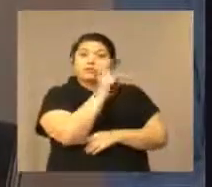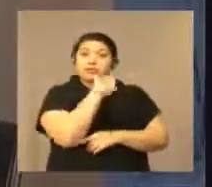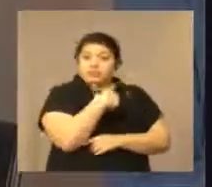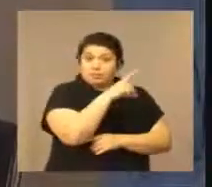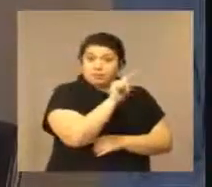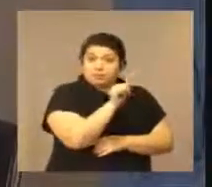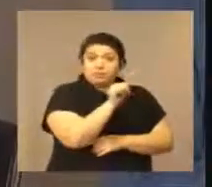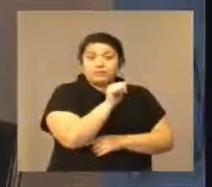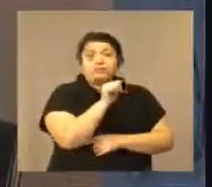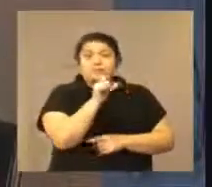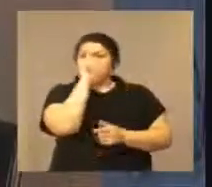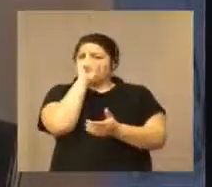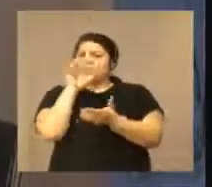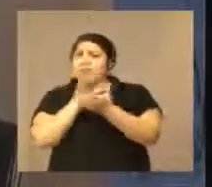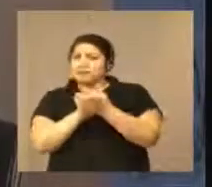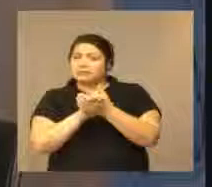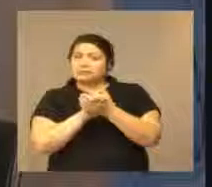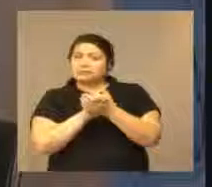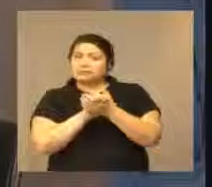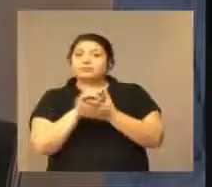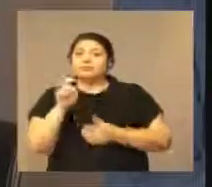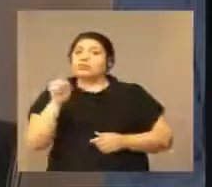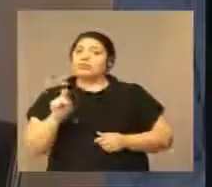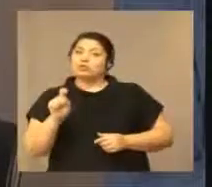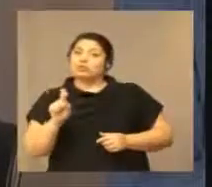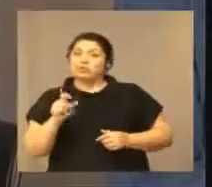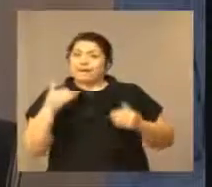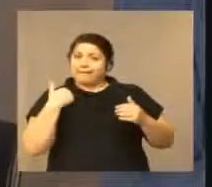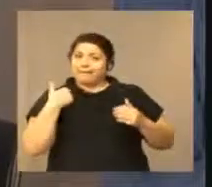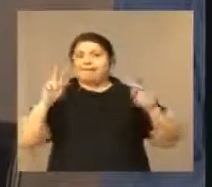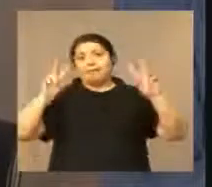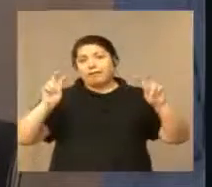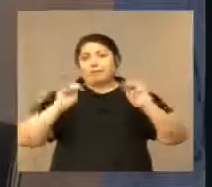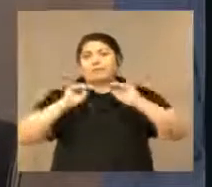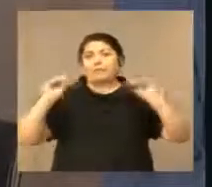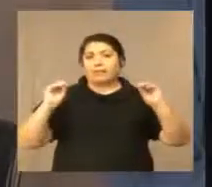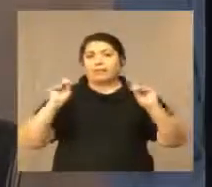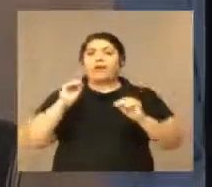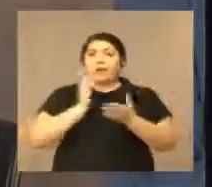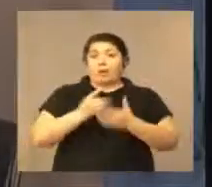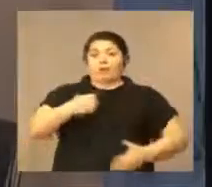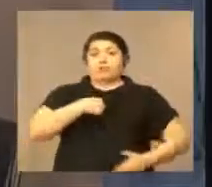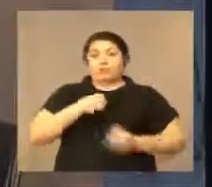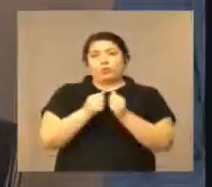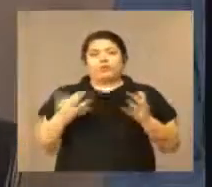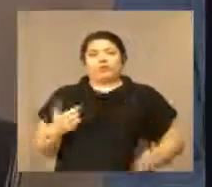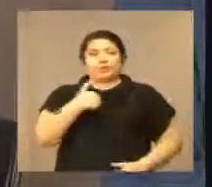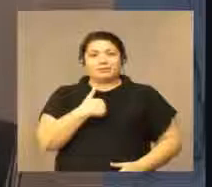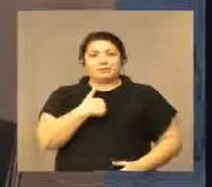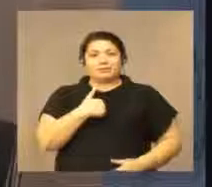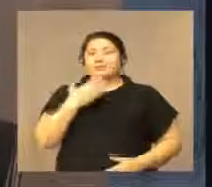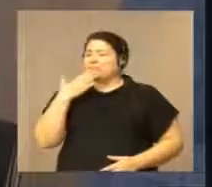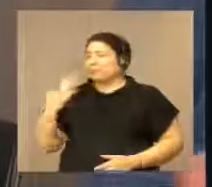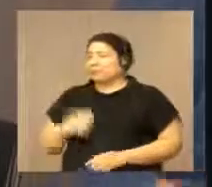is about the belief that there should be, quote unquote, nothing about us without us. Thank you. Thank you,